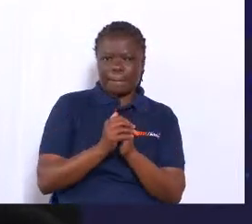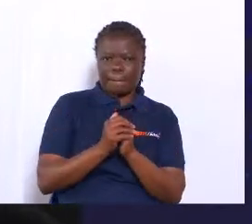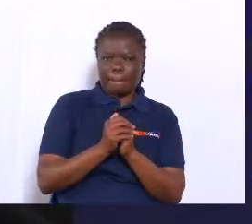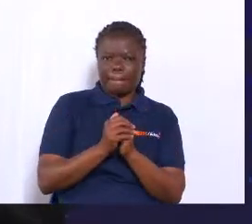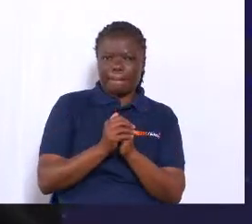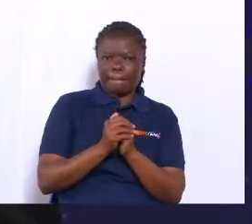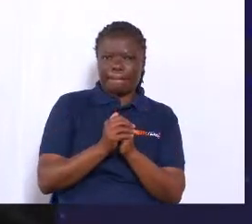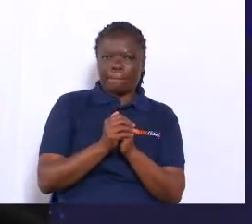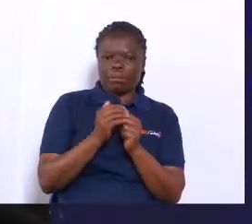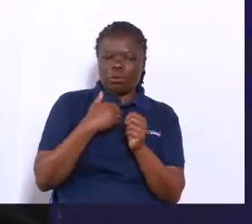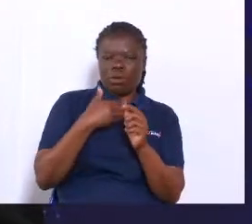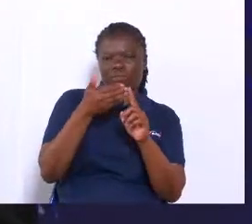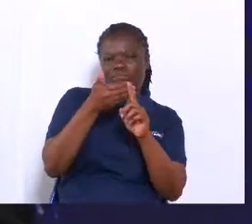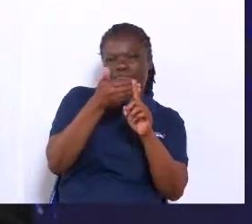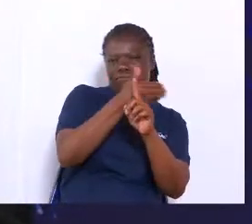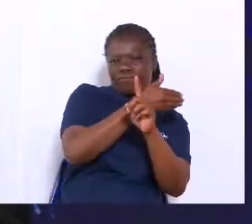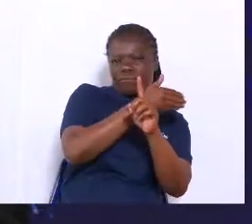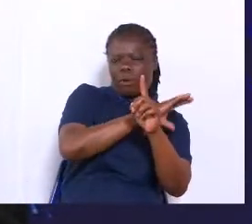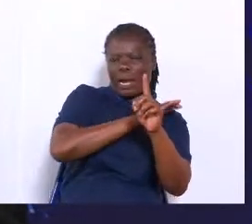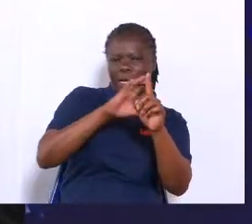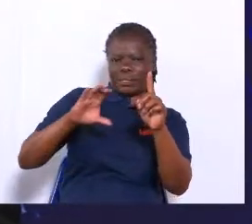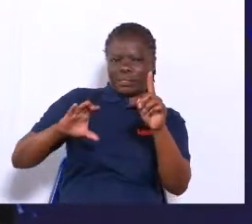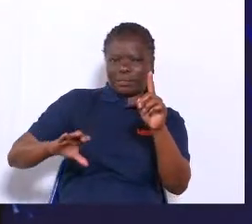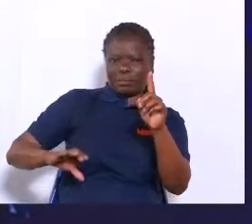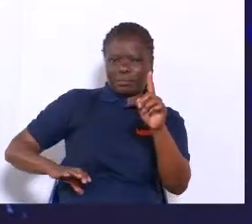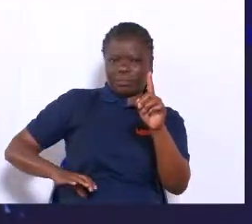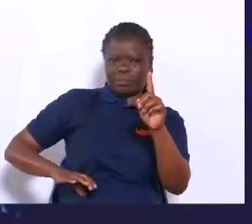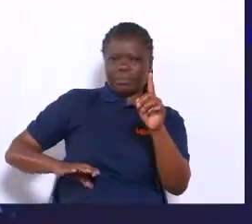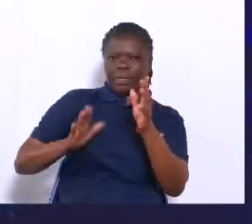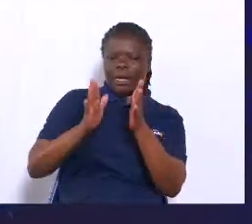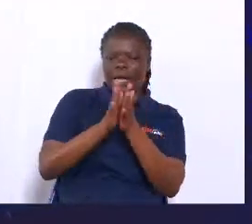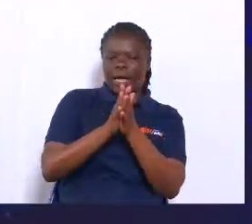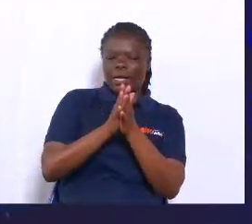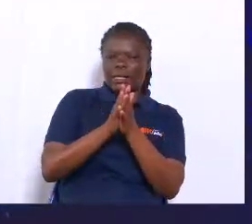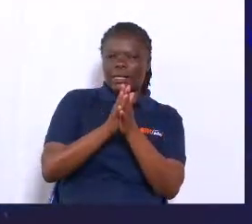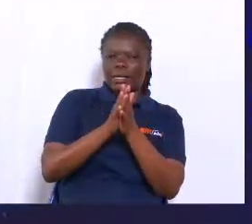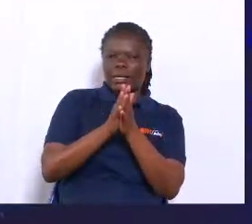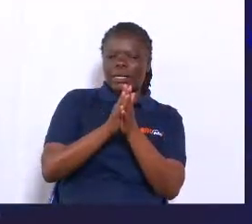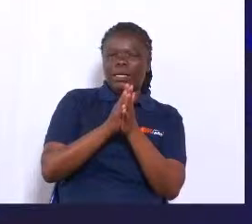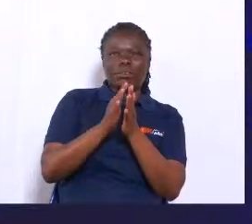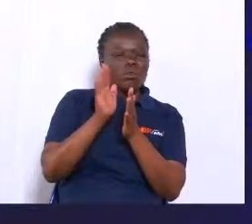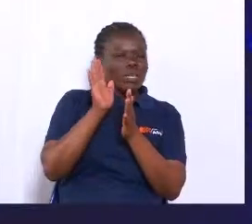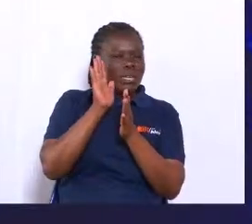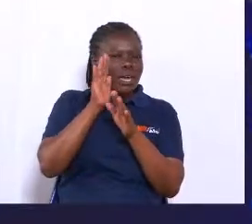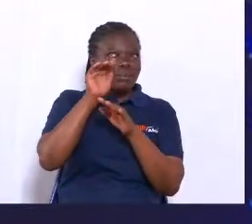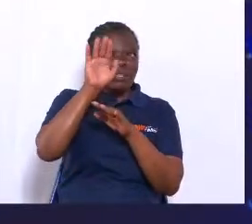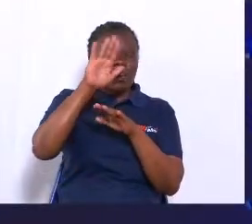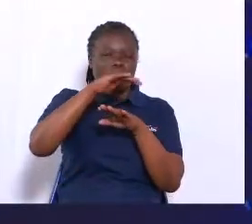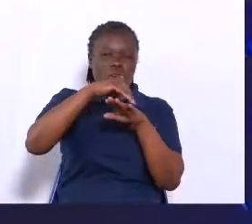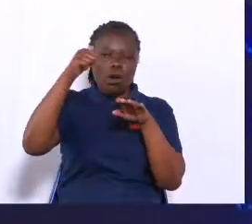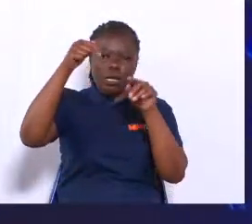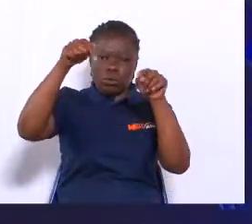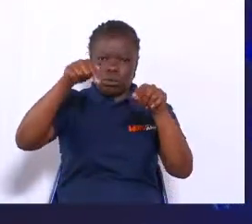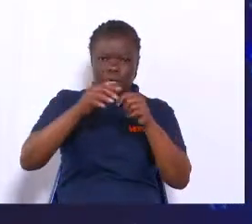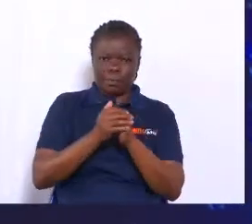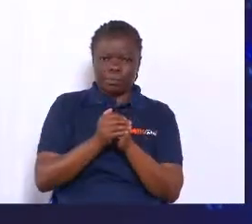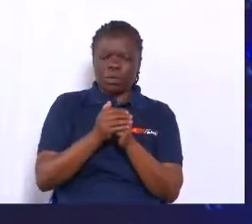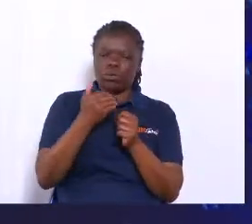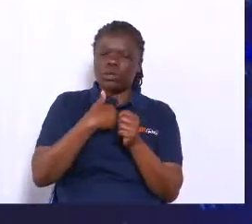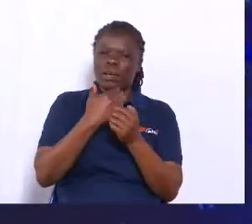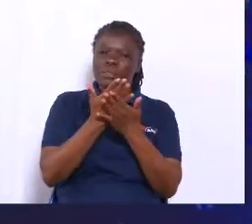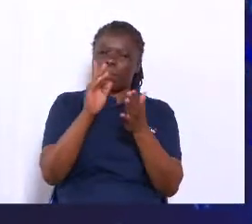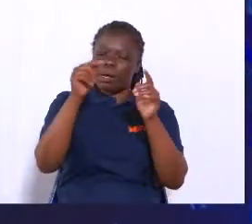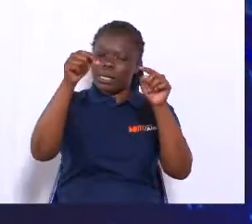that you've drifted away from Christ and you sense He's calling you back? Is there somebody here